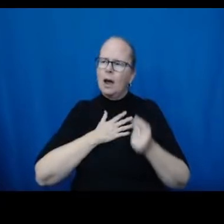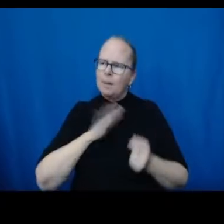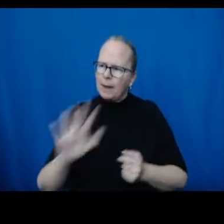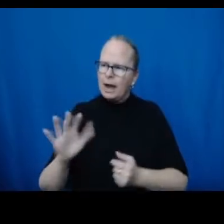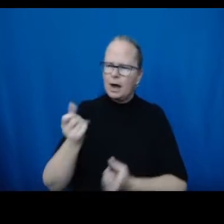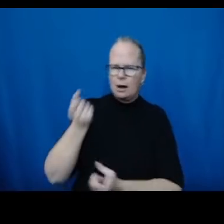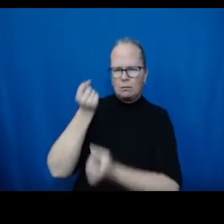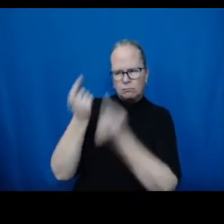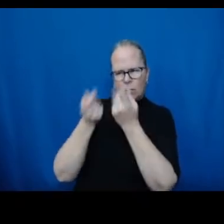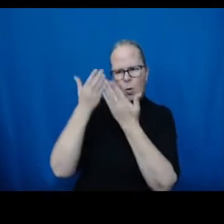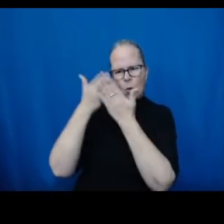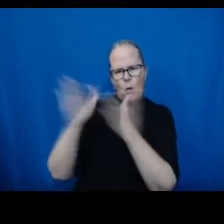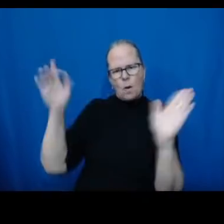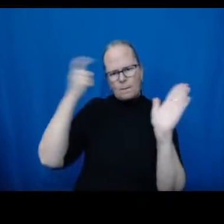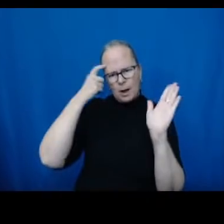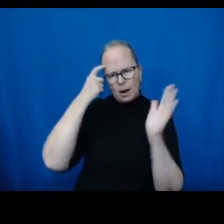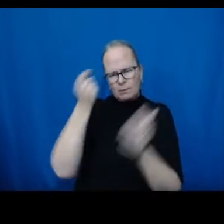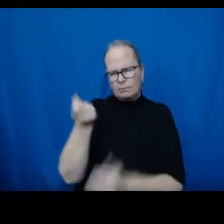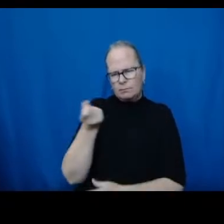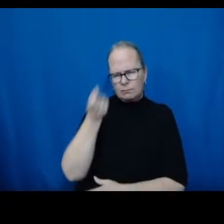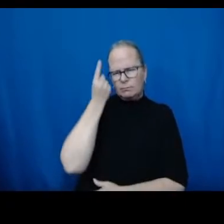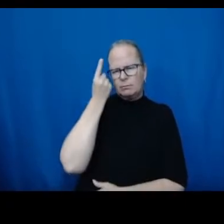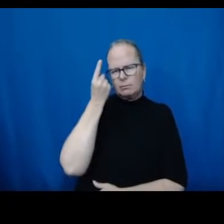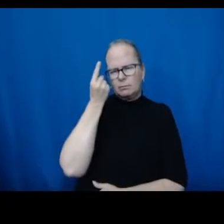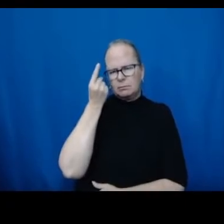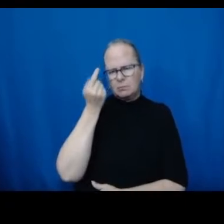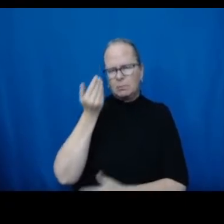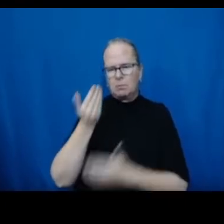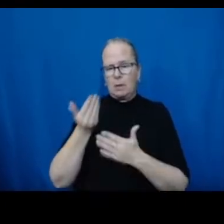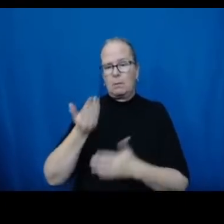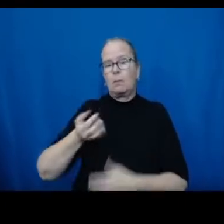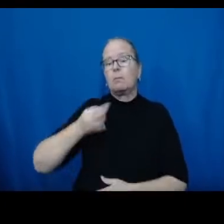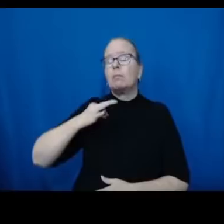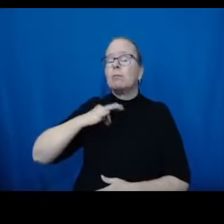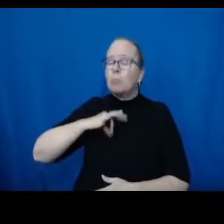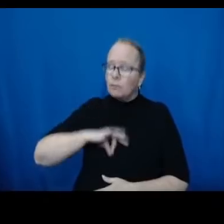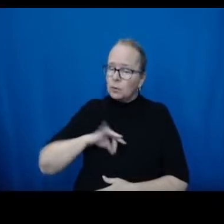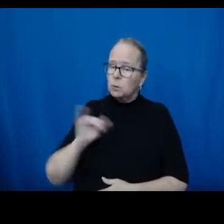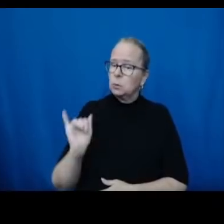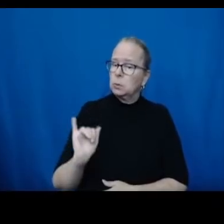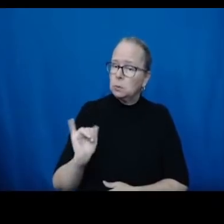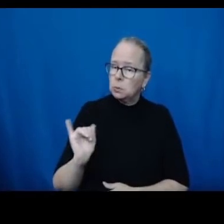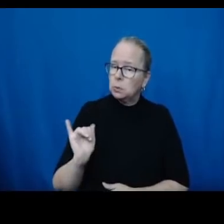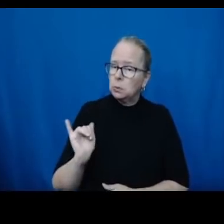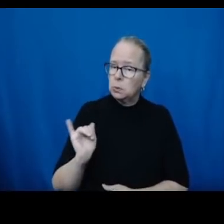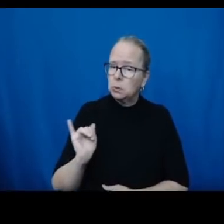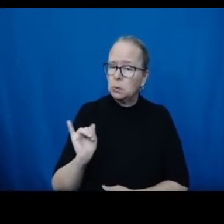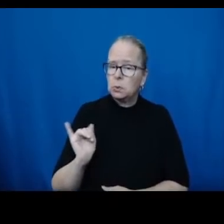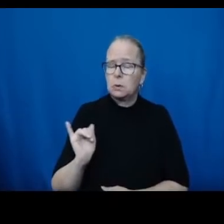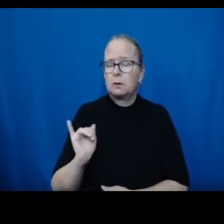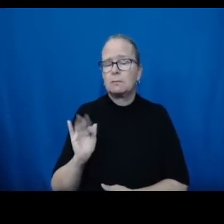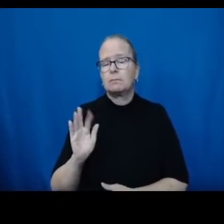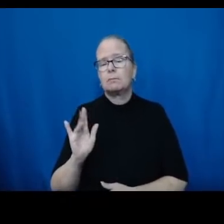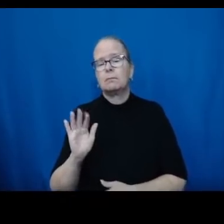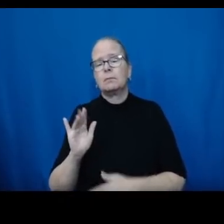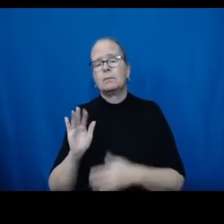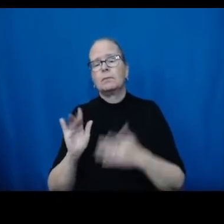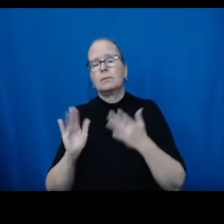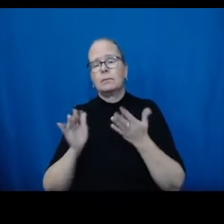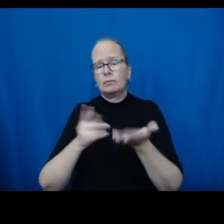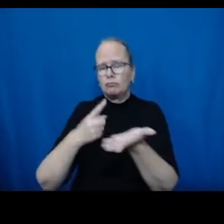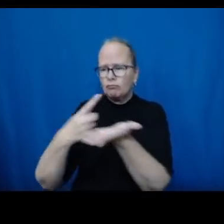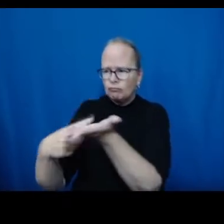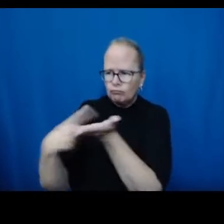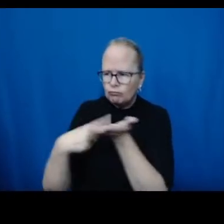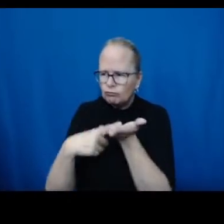to also be able to step back partway through a conversation with somebody and ask